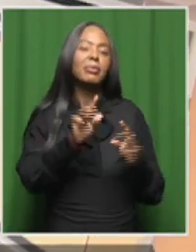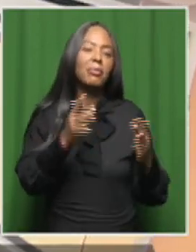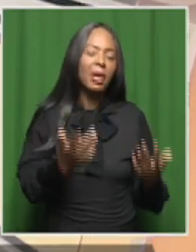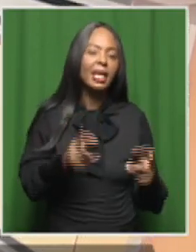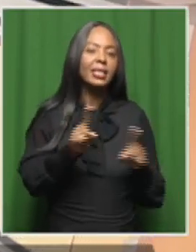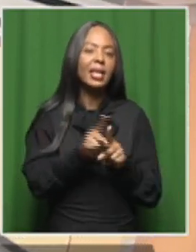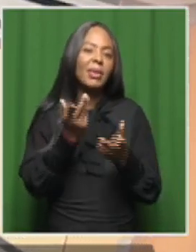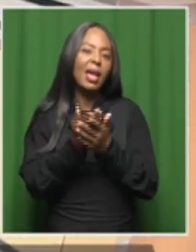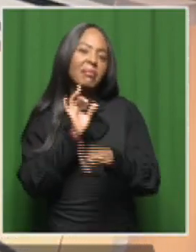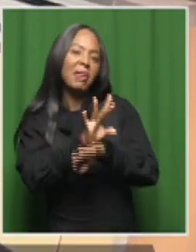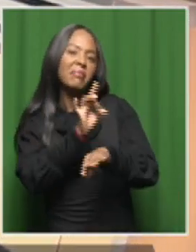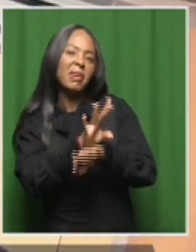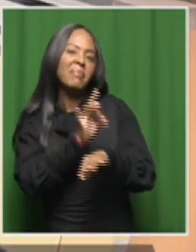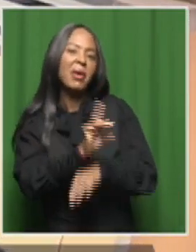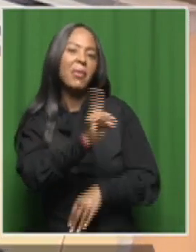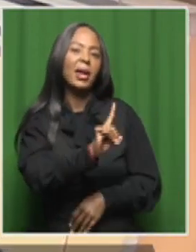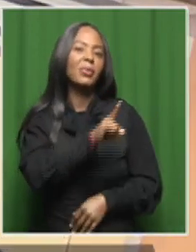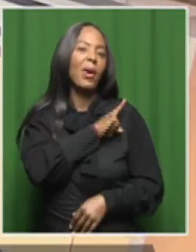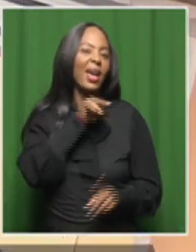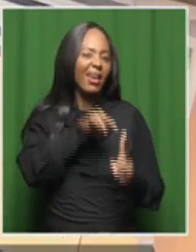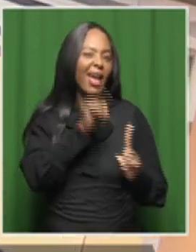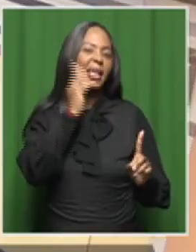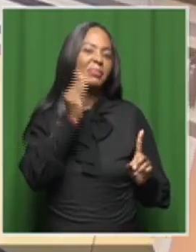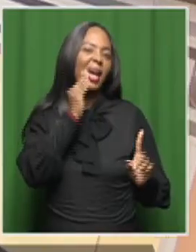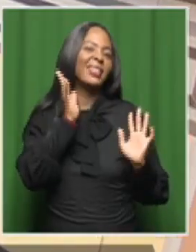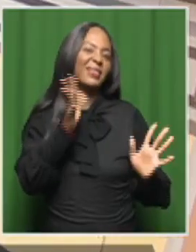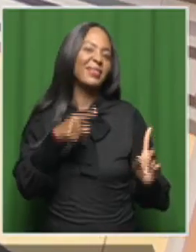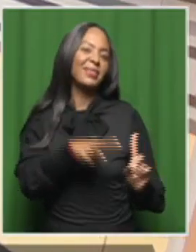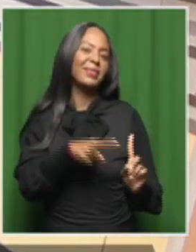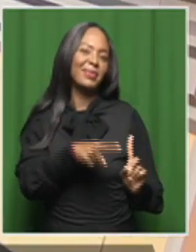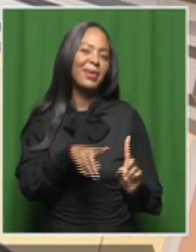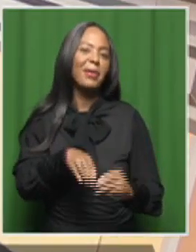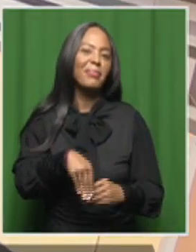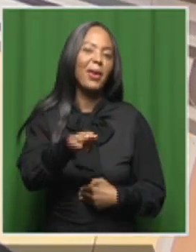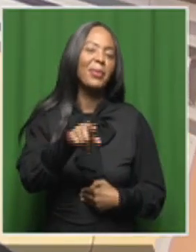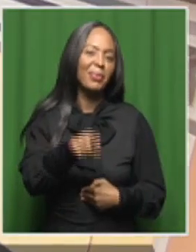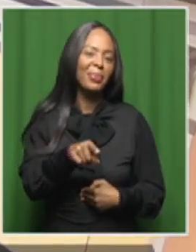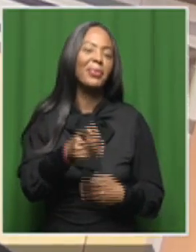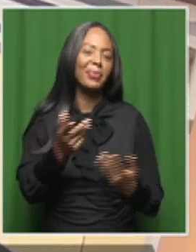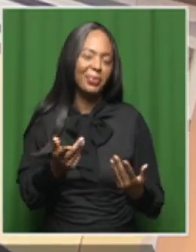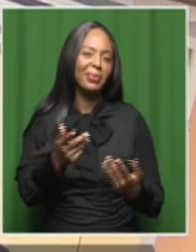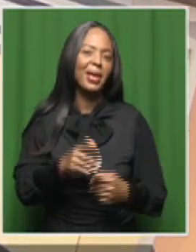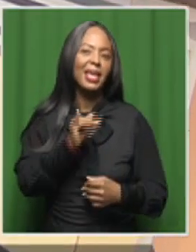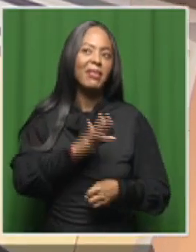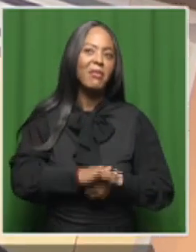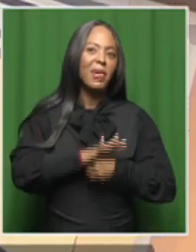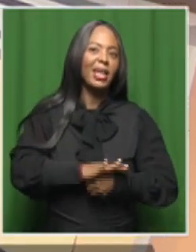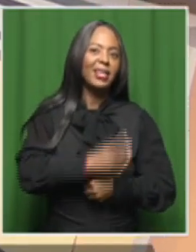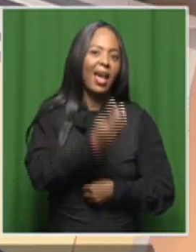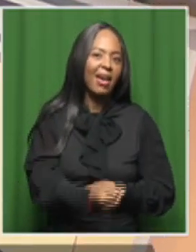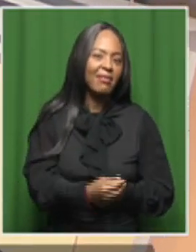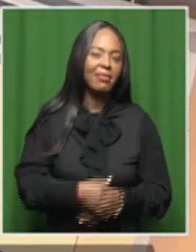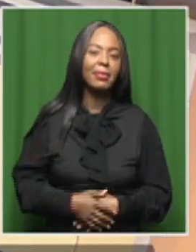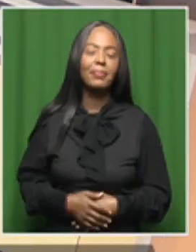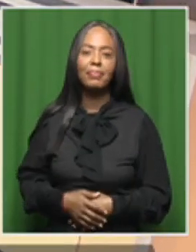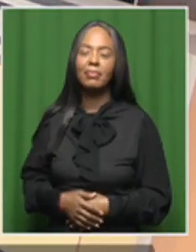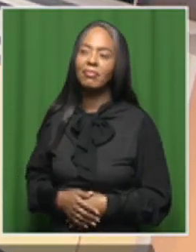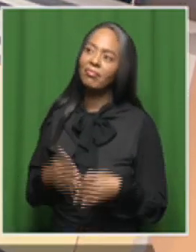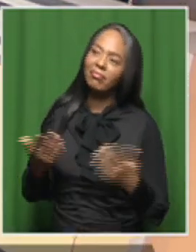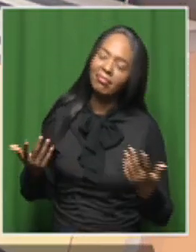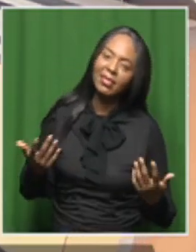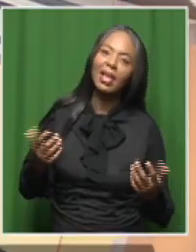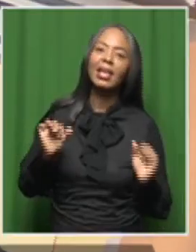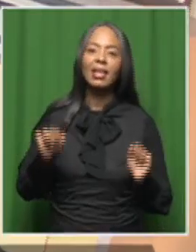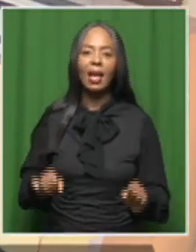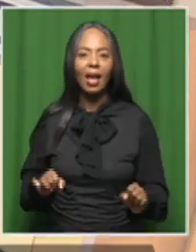someone who's been in this experience before of having to play under that pressure? Yeah, I think if you look